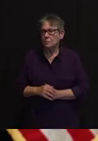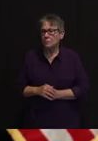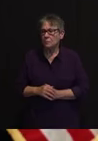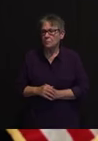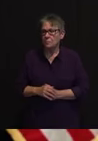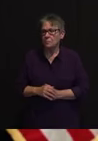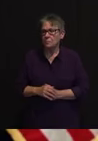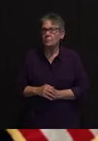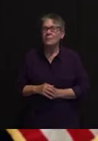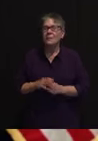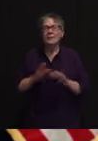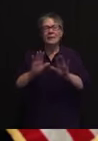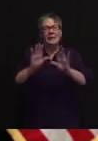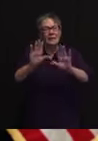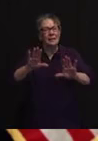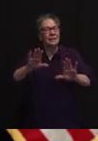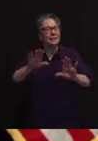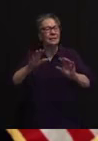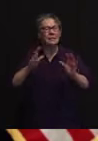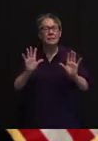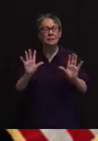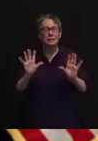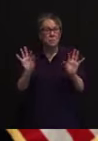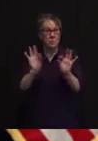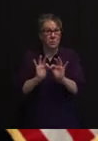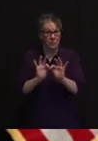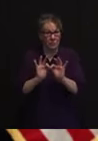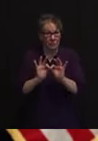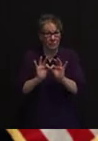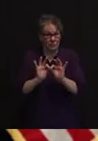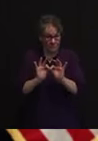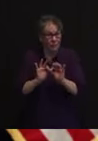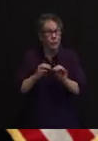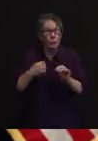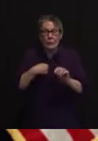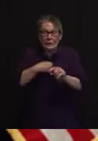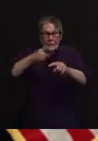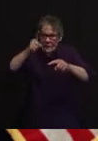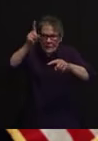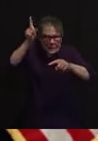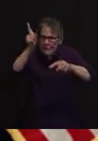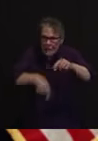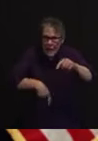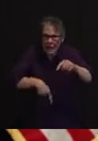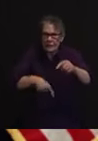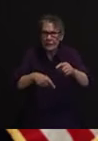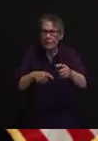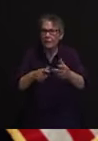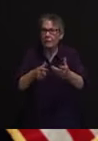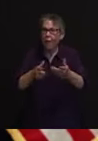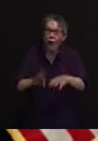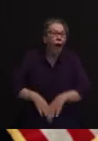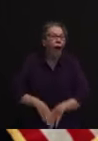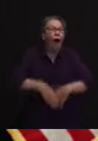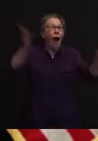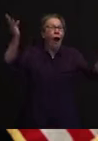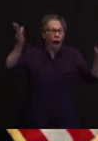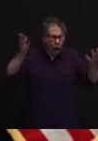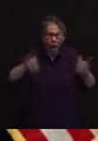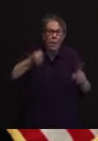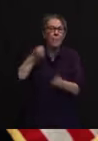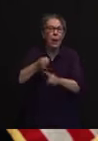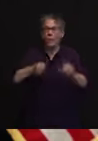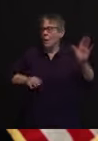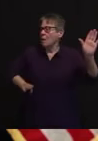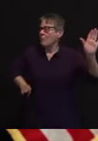most focused on when we talk about reopening, that our actions have to be responsible such that we don't, even